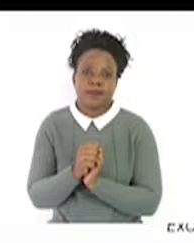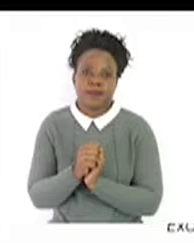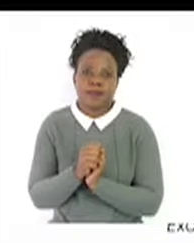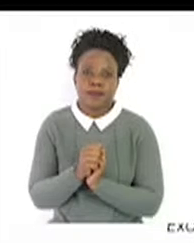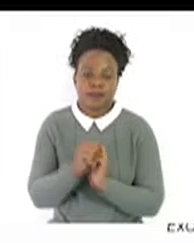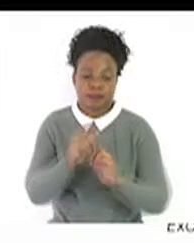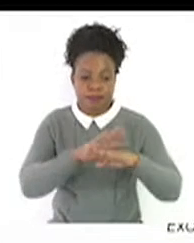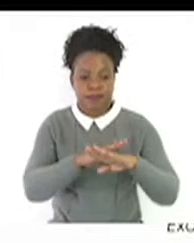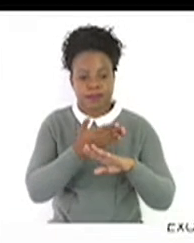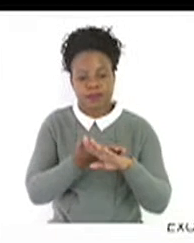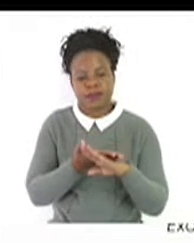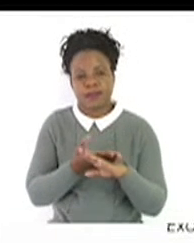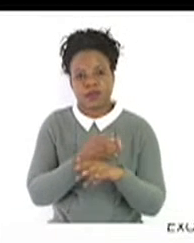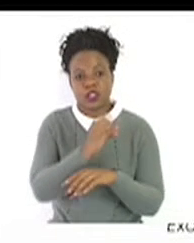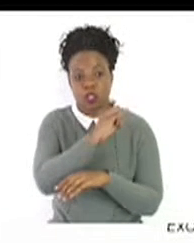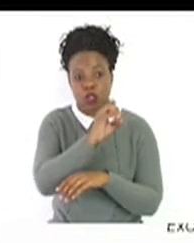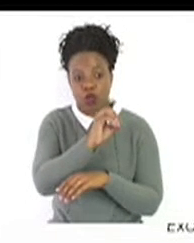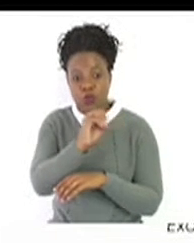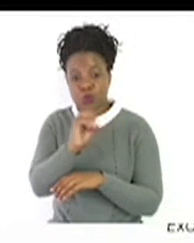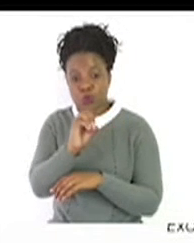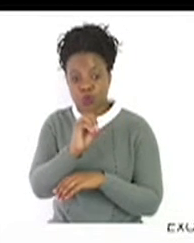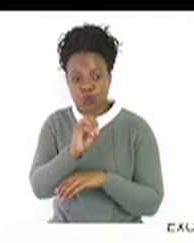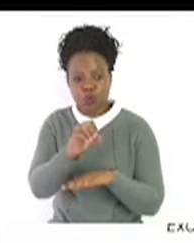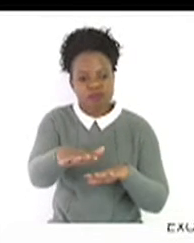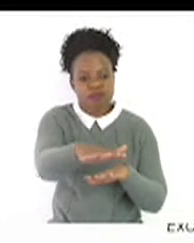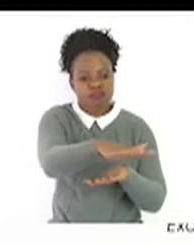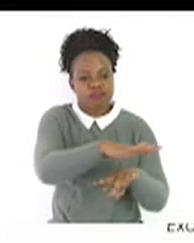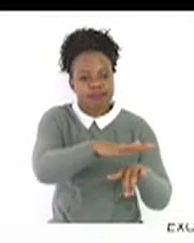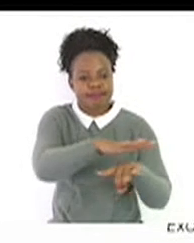For example, zoo.